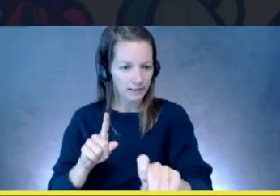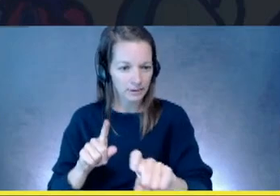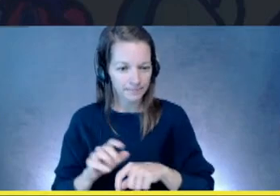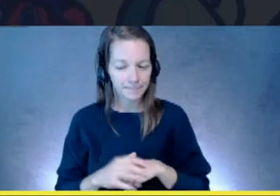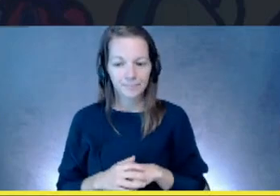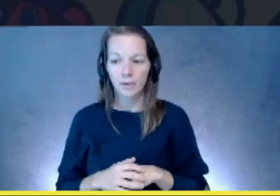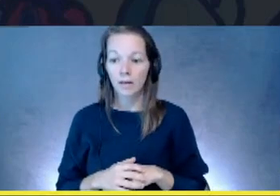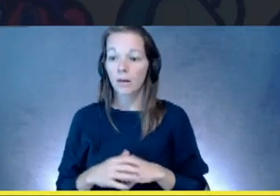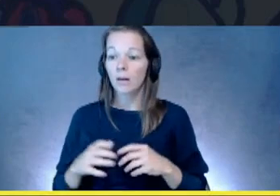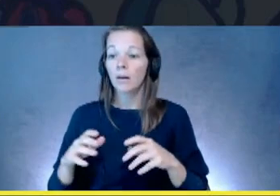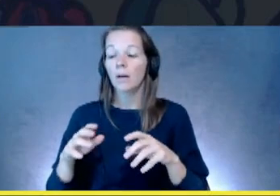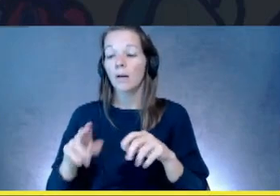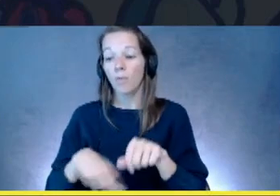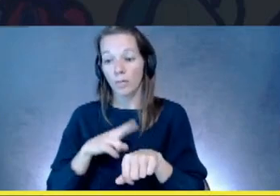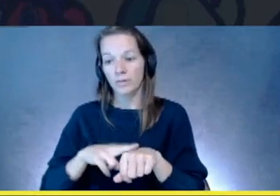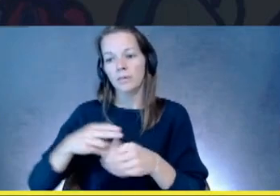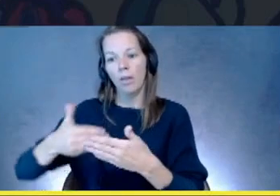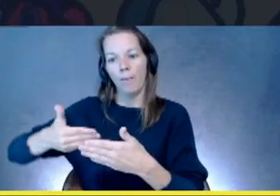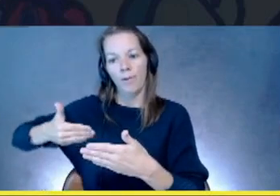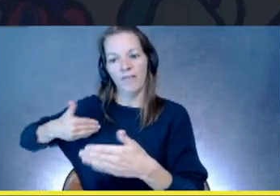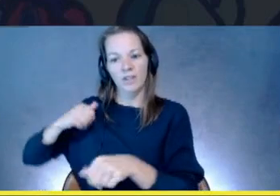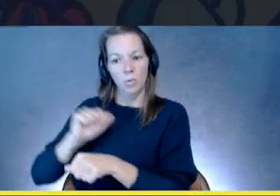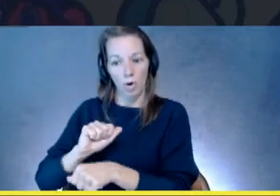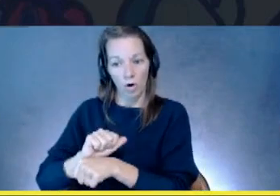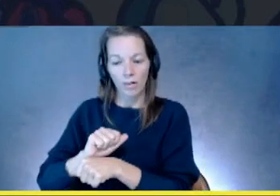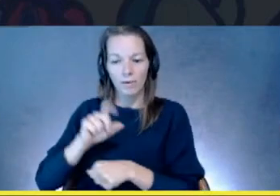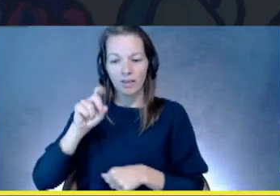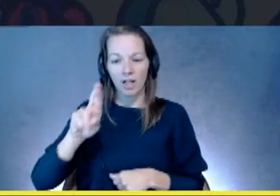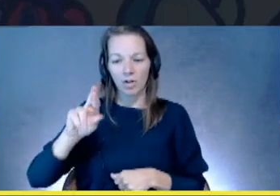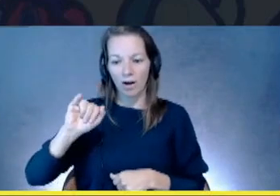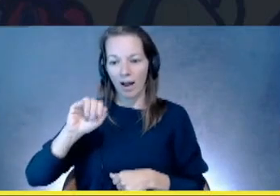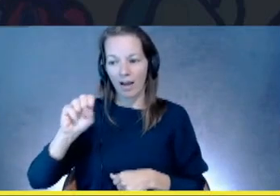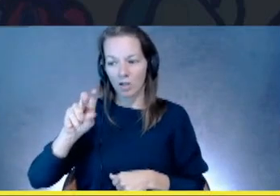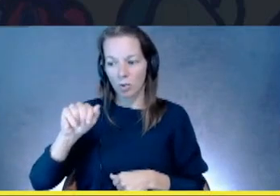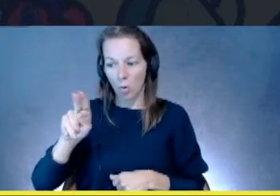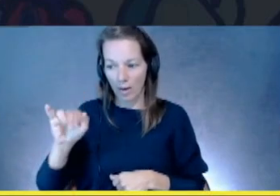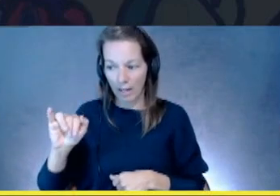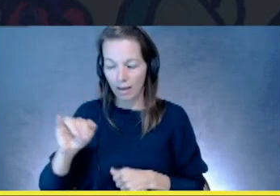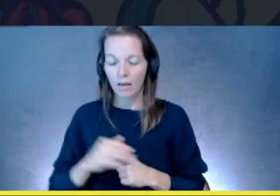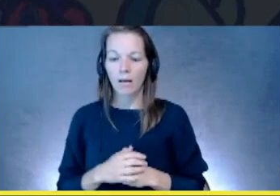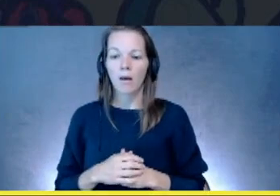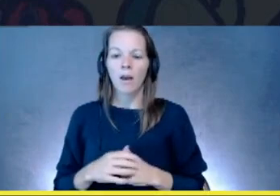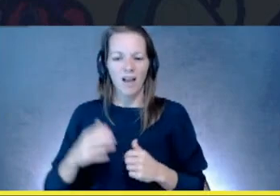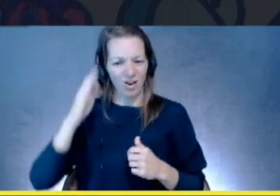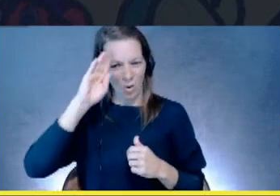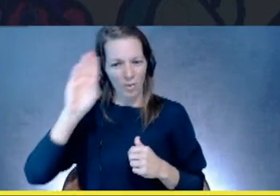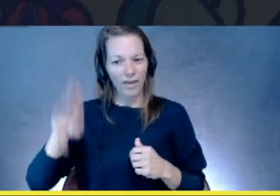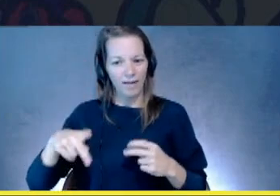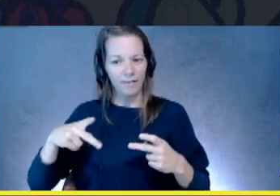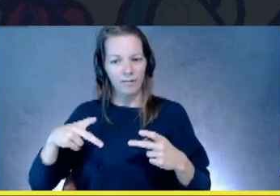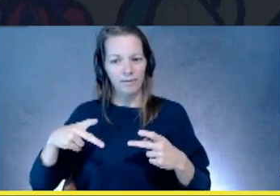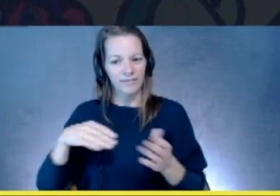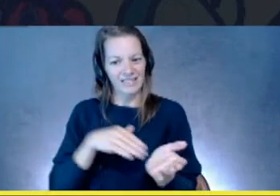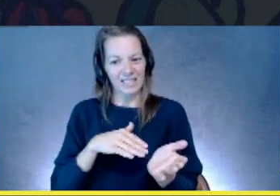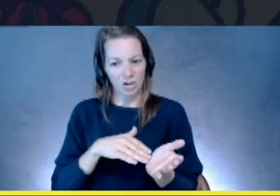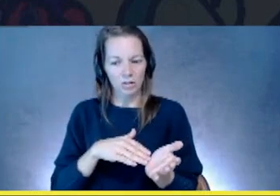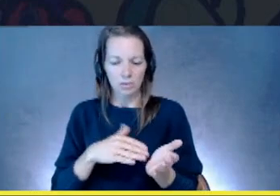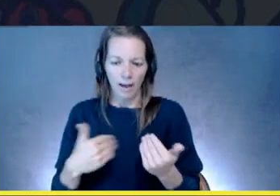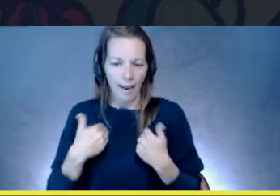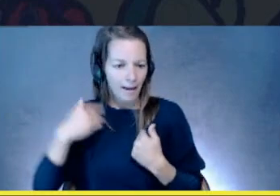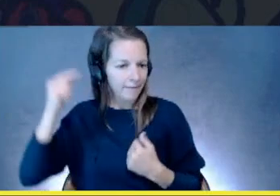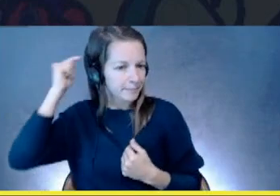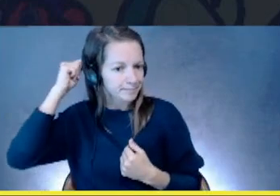work that's been done, even today by Dr. Iazoni, we know that physicians harbor bias and